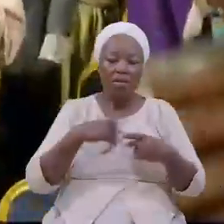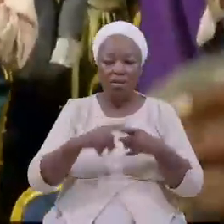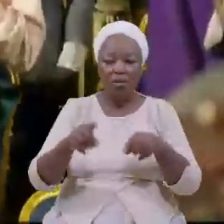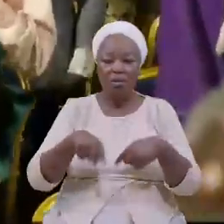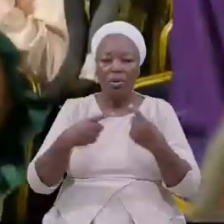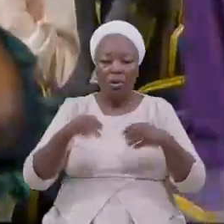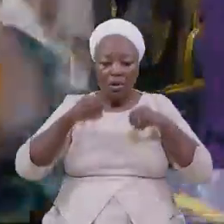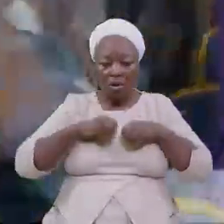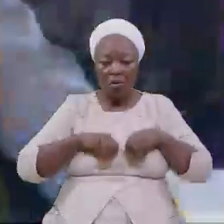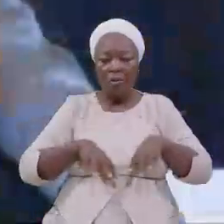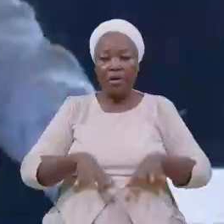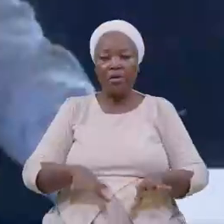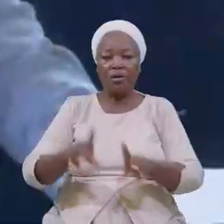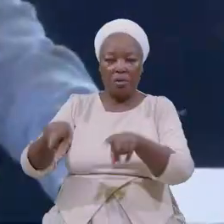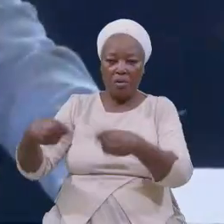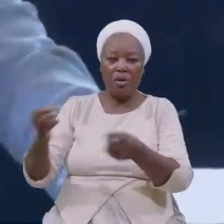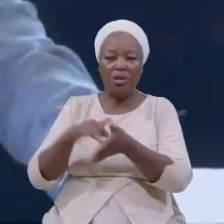Depression gone.